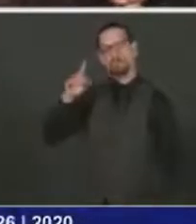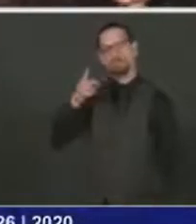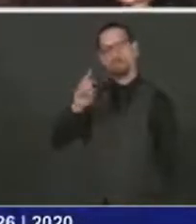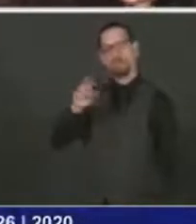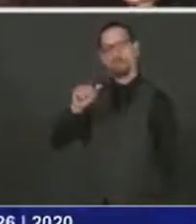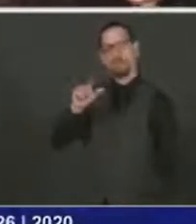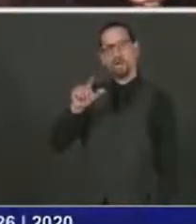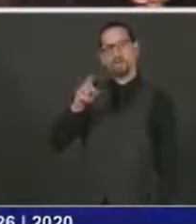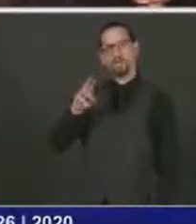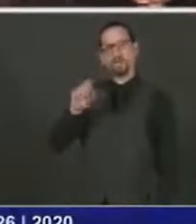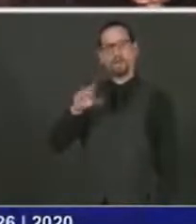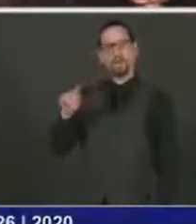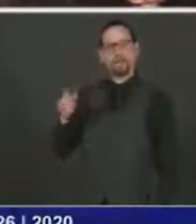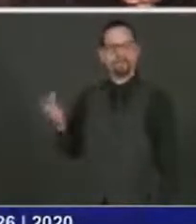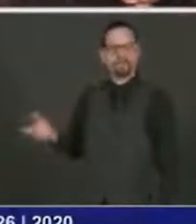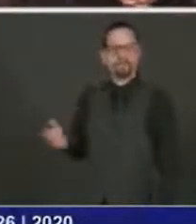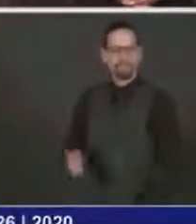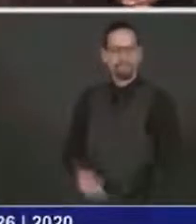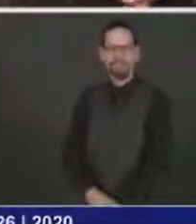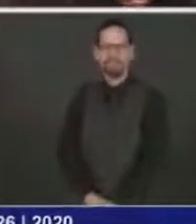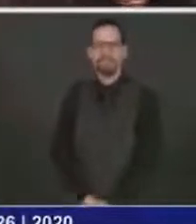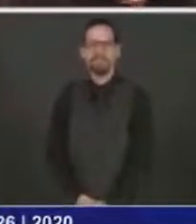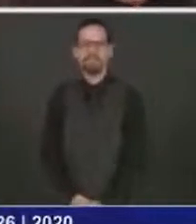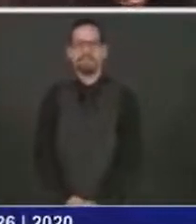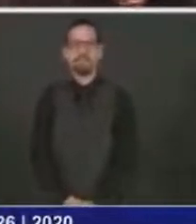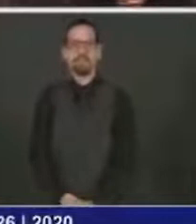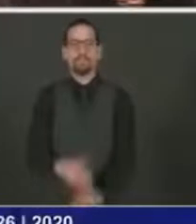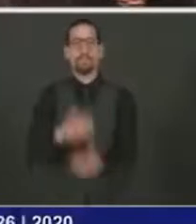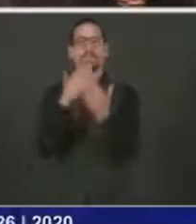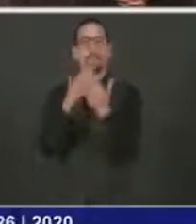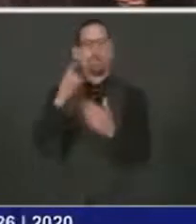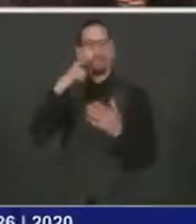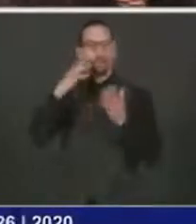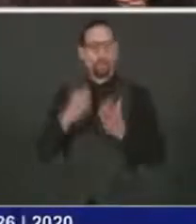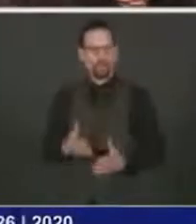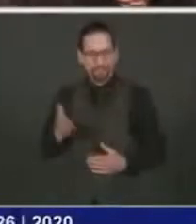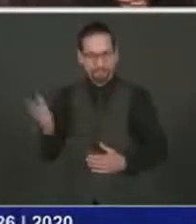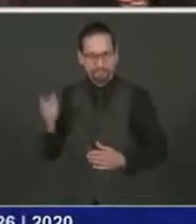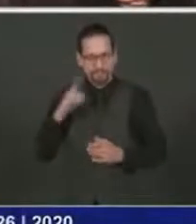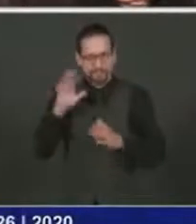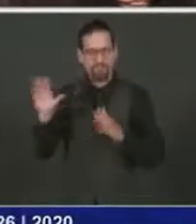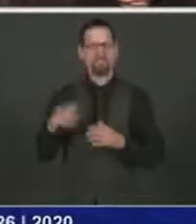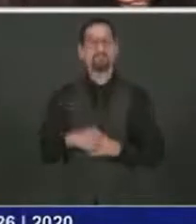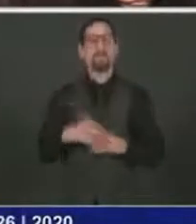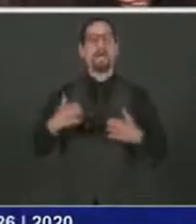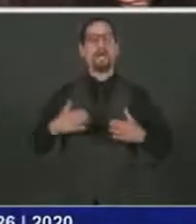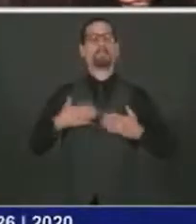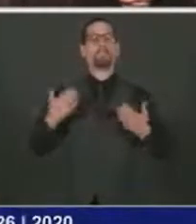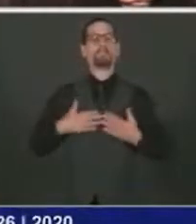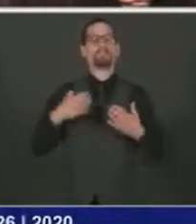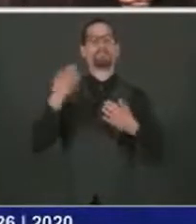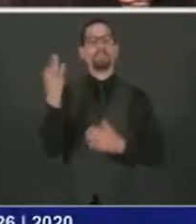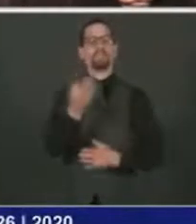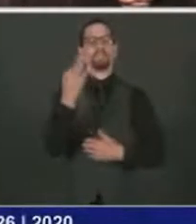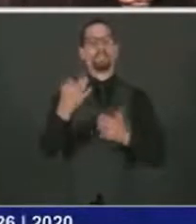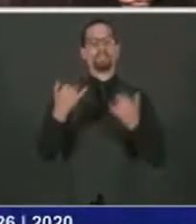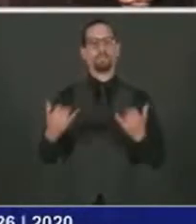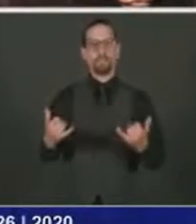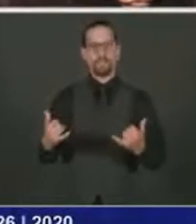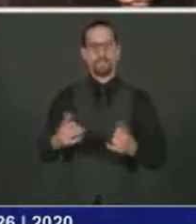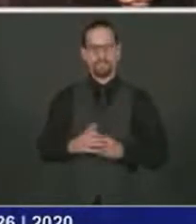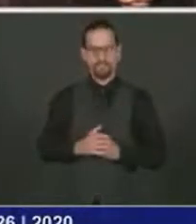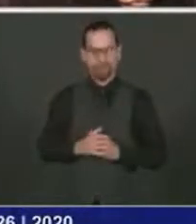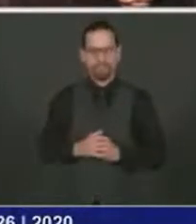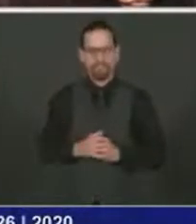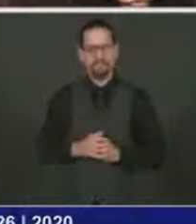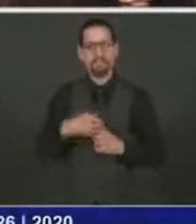Thank you, Governor. Good afternoon, everyone. Happy Friday. I want to also take a moment to again recognize and thank